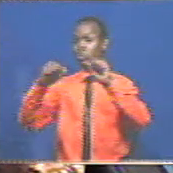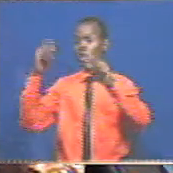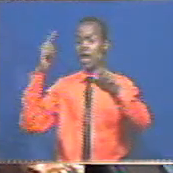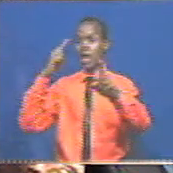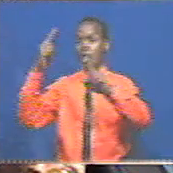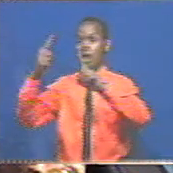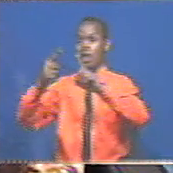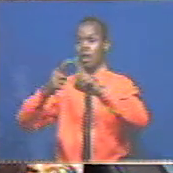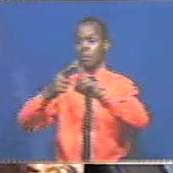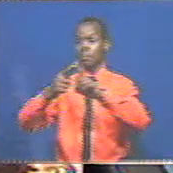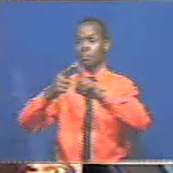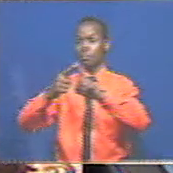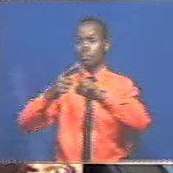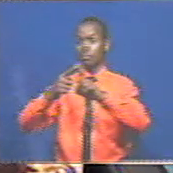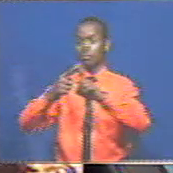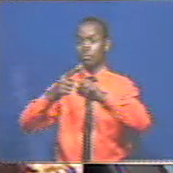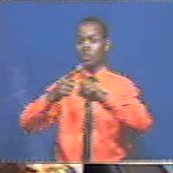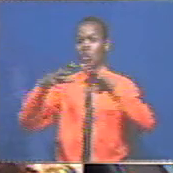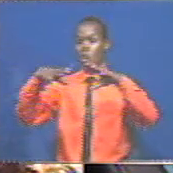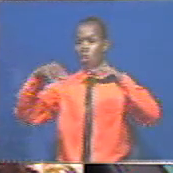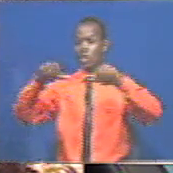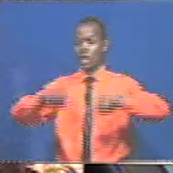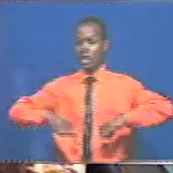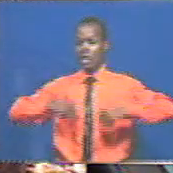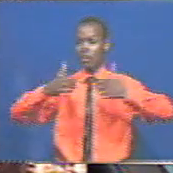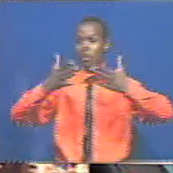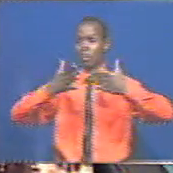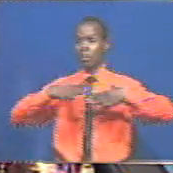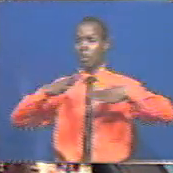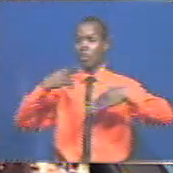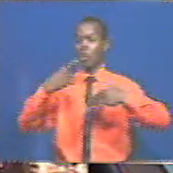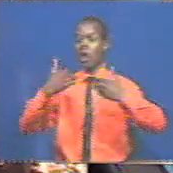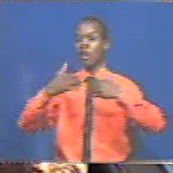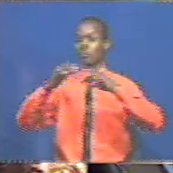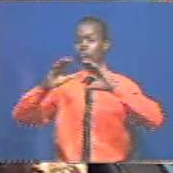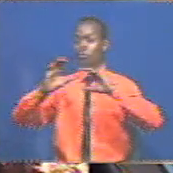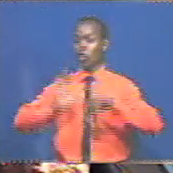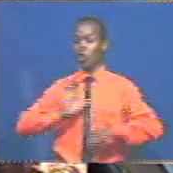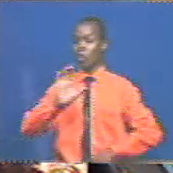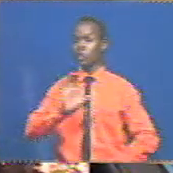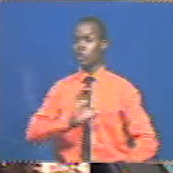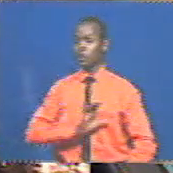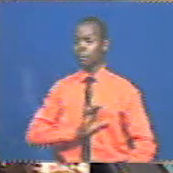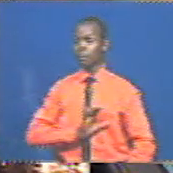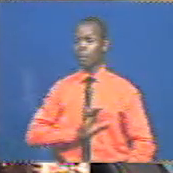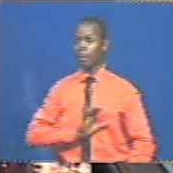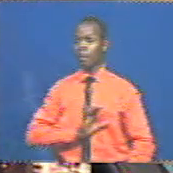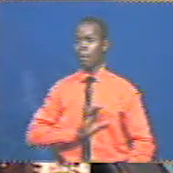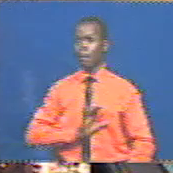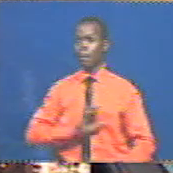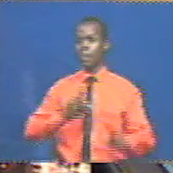for the proper quality of life for people in cities and communities and the sub theme is on the